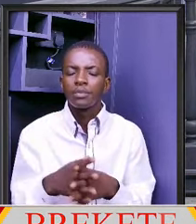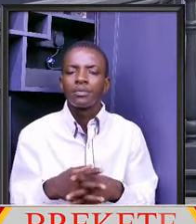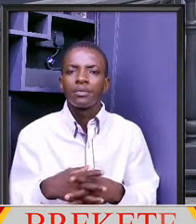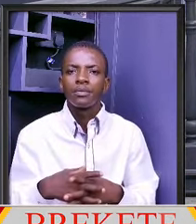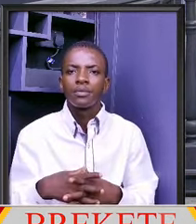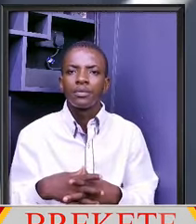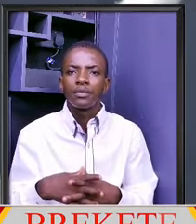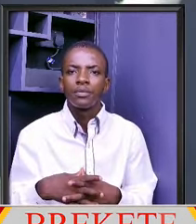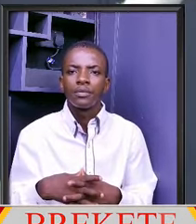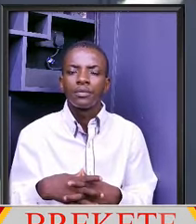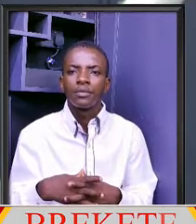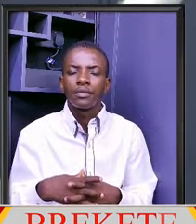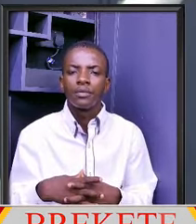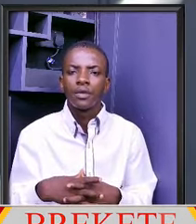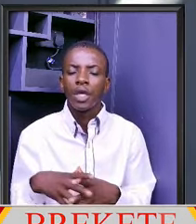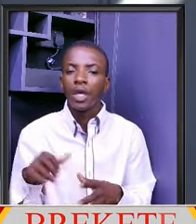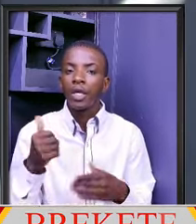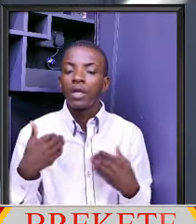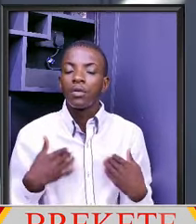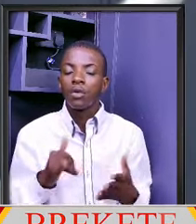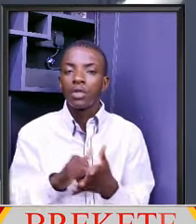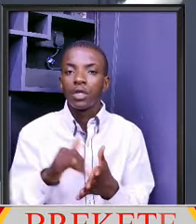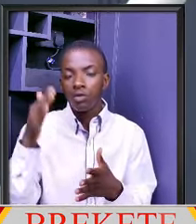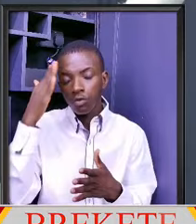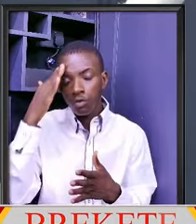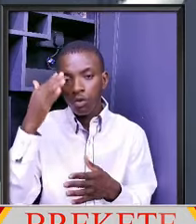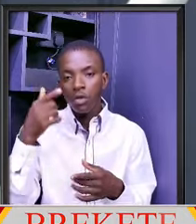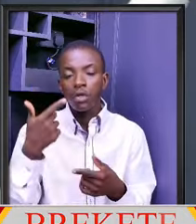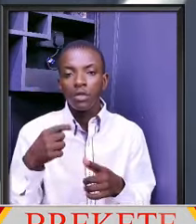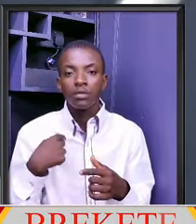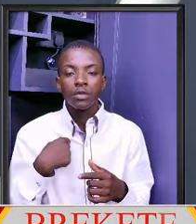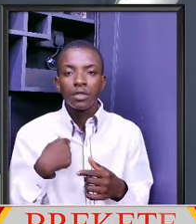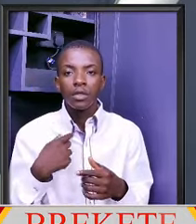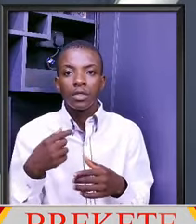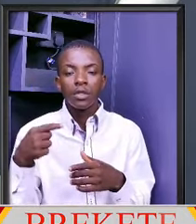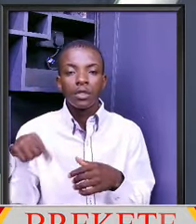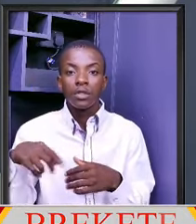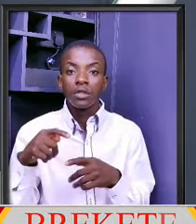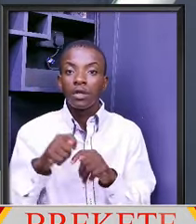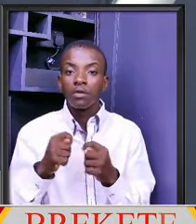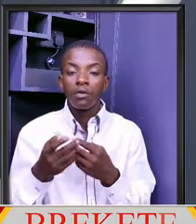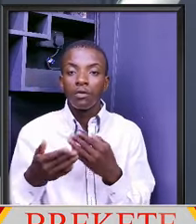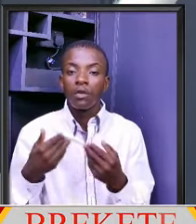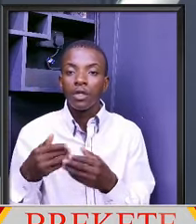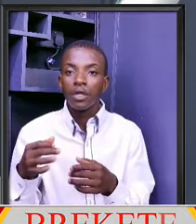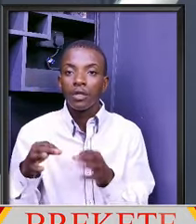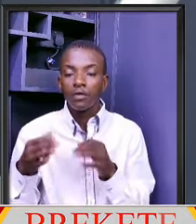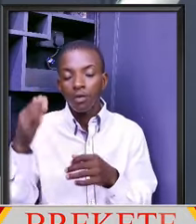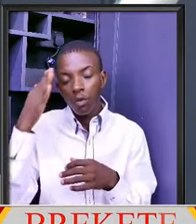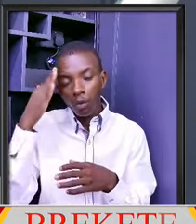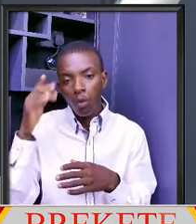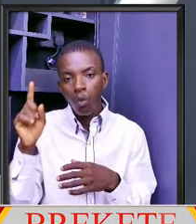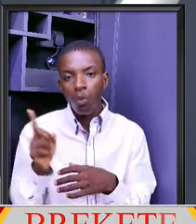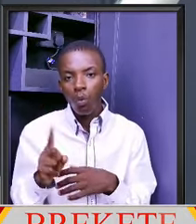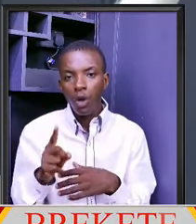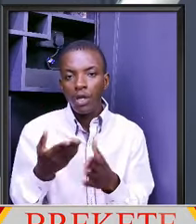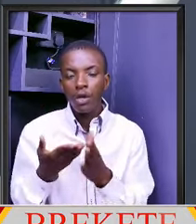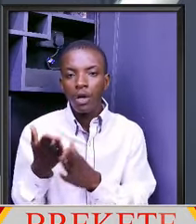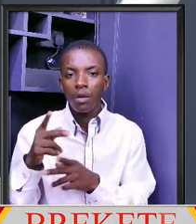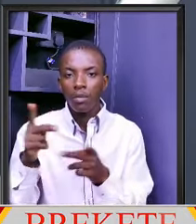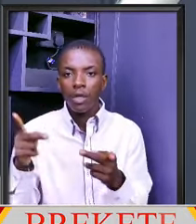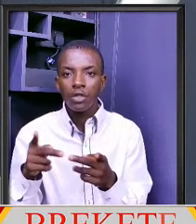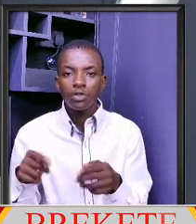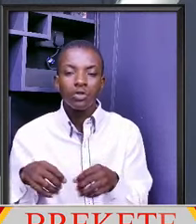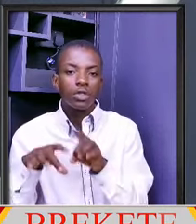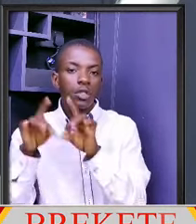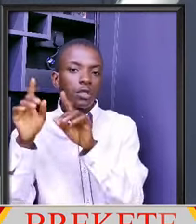Anybody will know, make you tell me. Because this kind of matter, it will say I know where the right place to